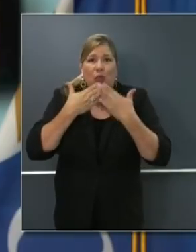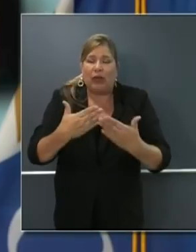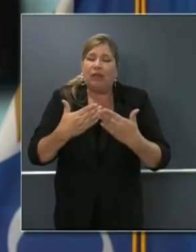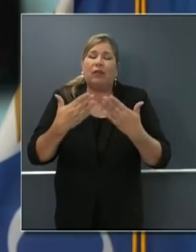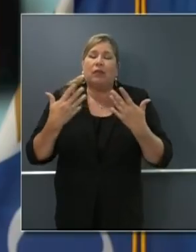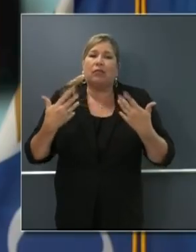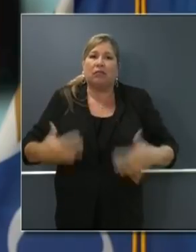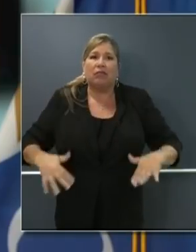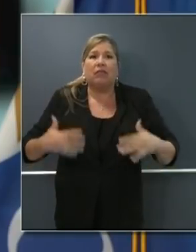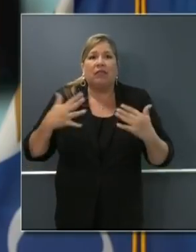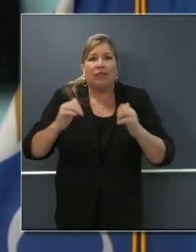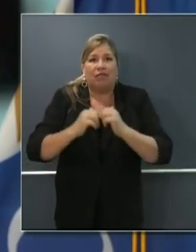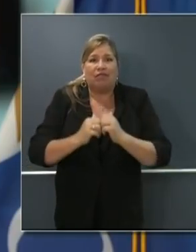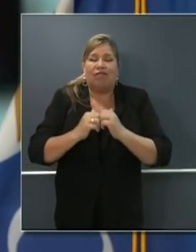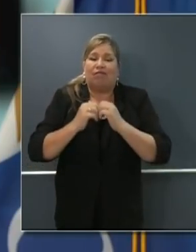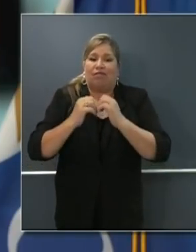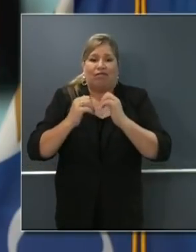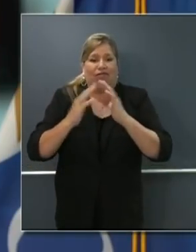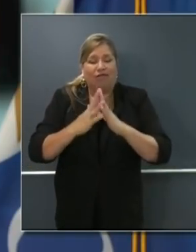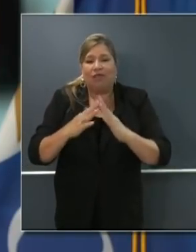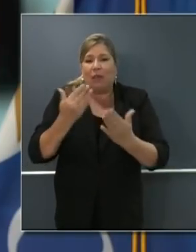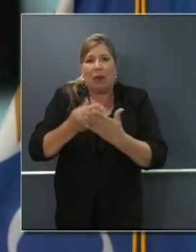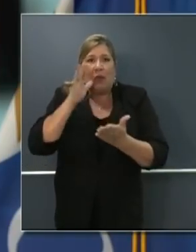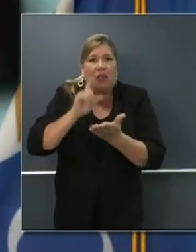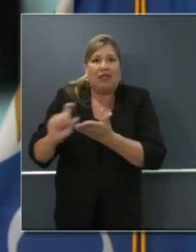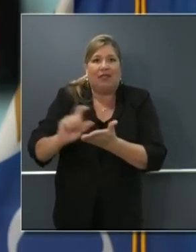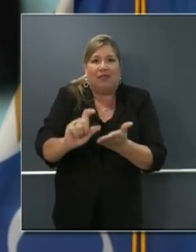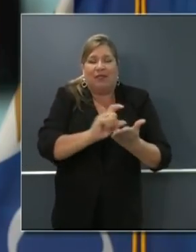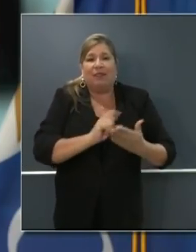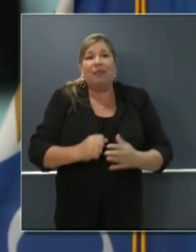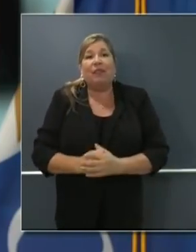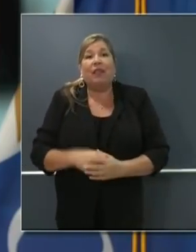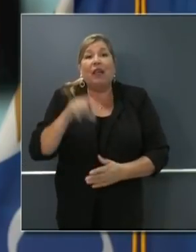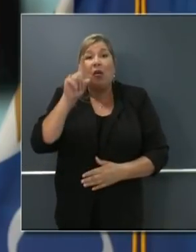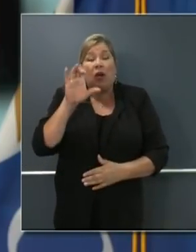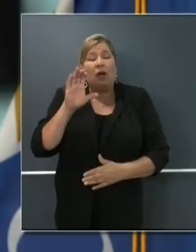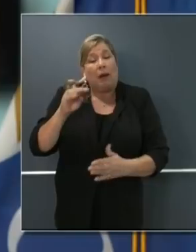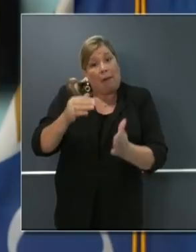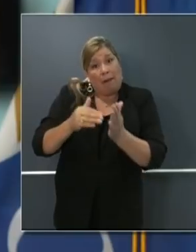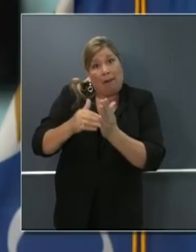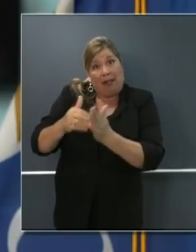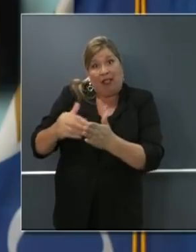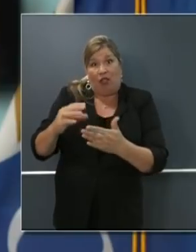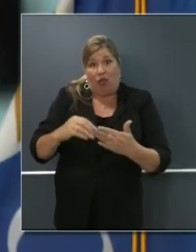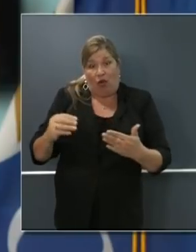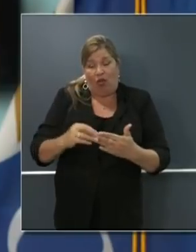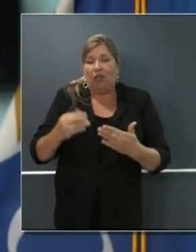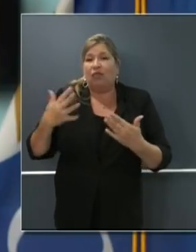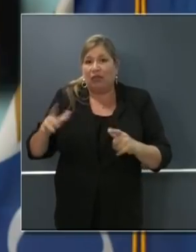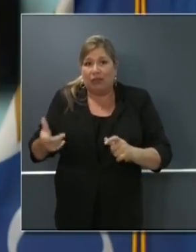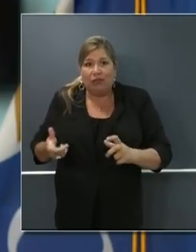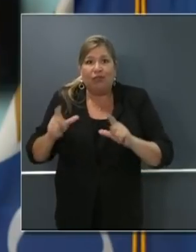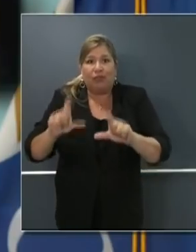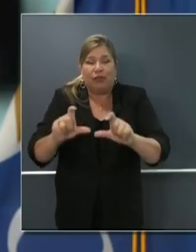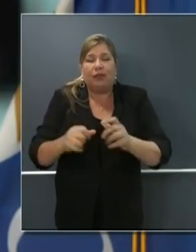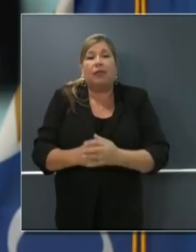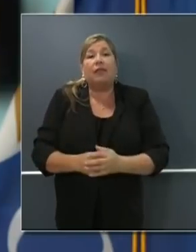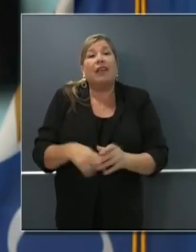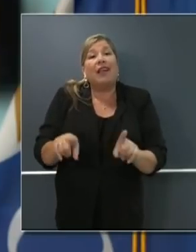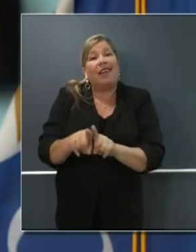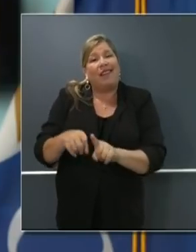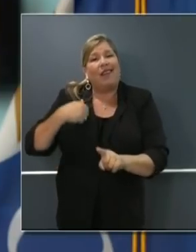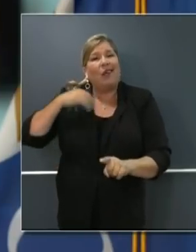up, and we're going to get those dollars out there. So $100 million in that space. This new portal, which I'll introduce